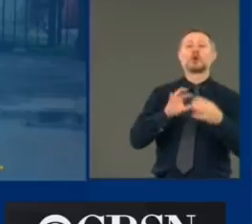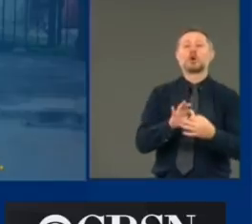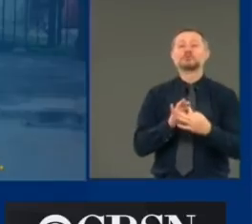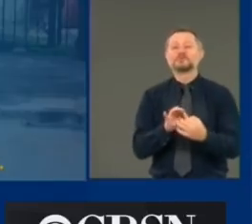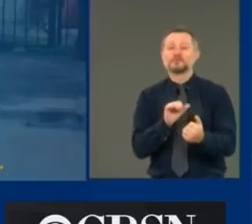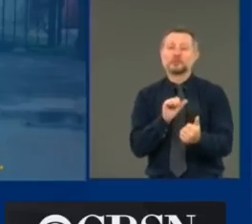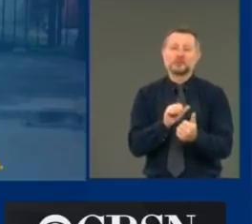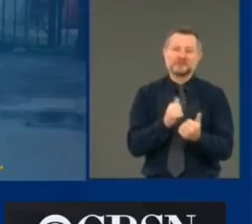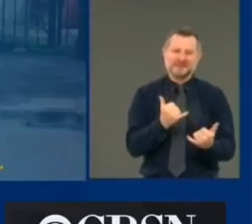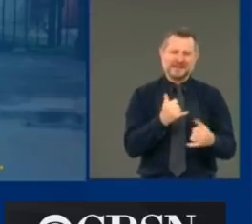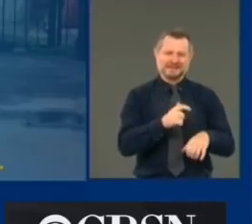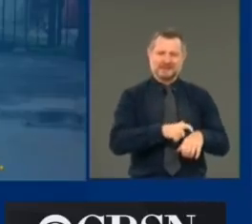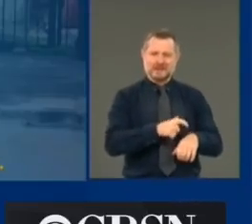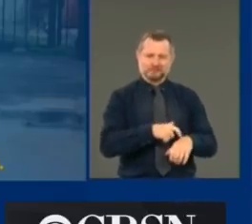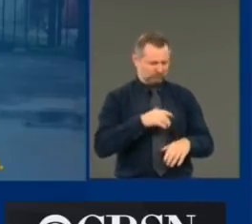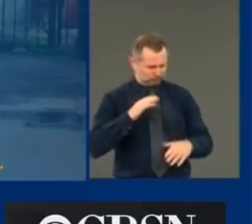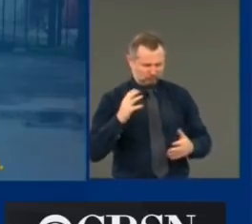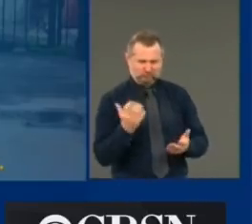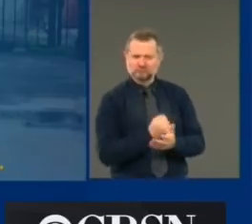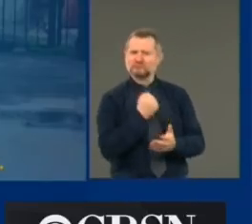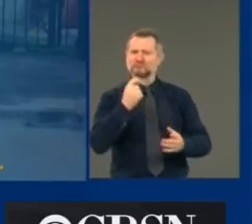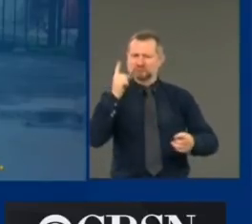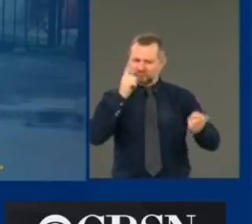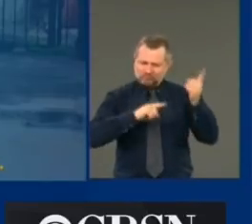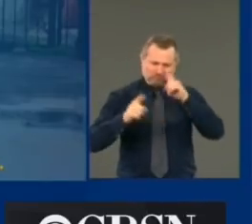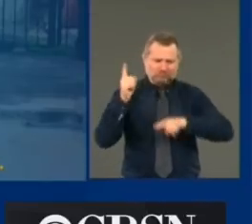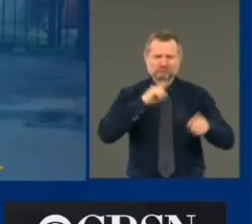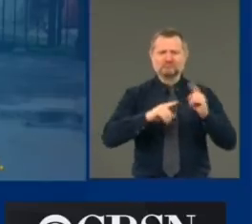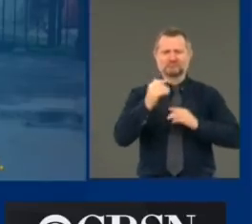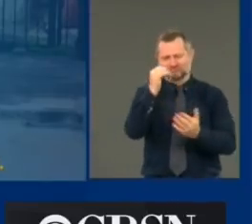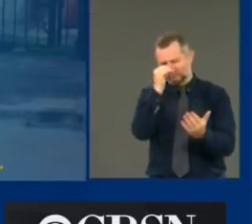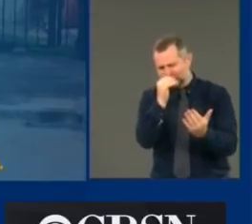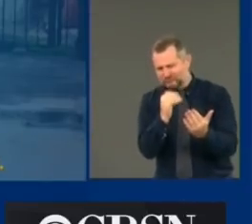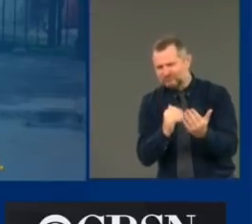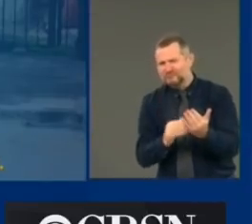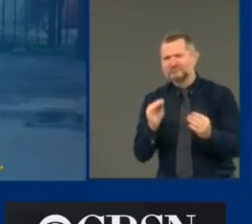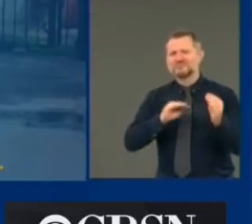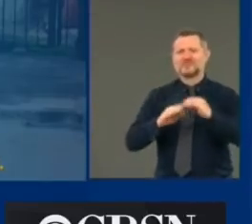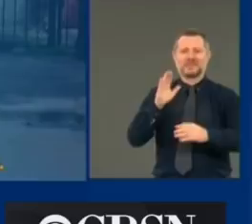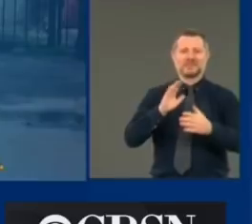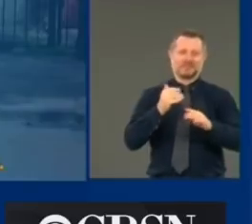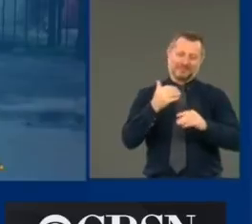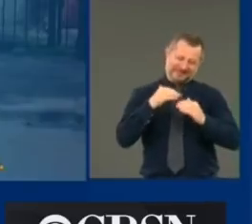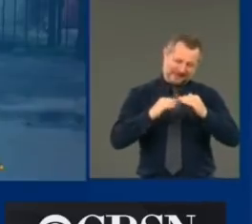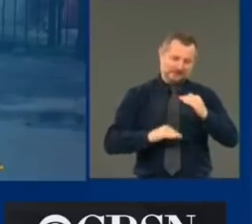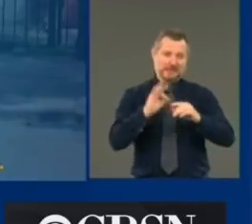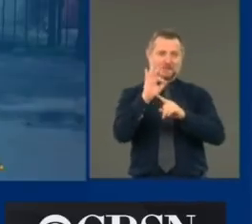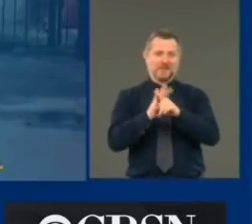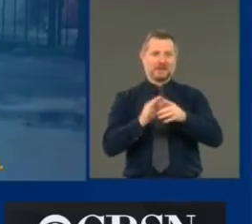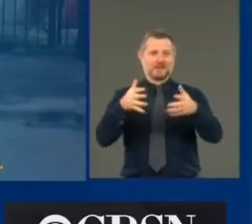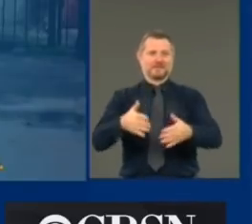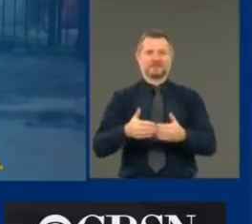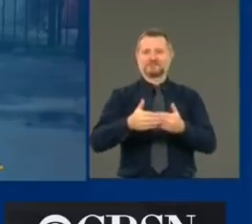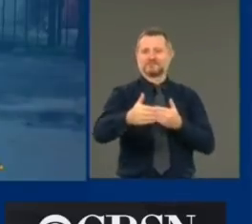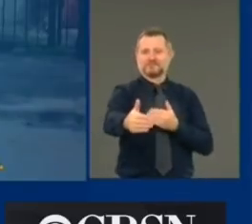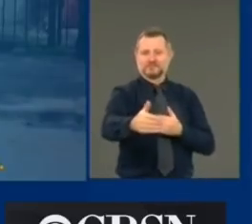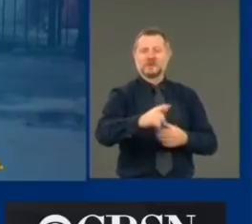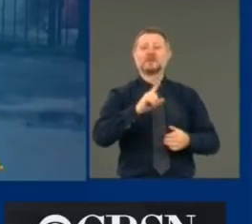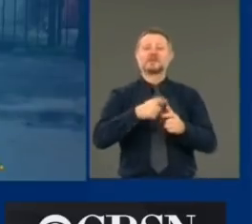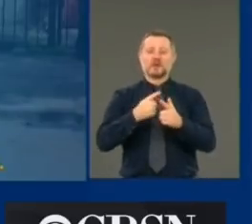it, define it, do it over the next 9 months, and then enact it into